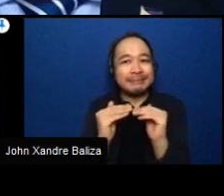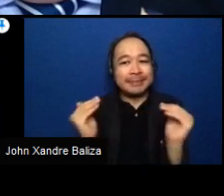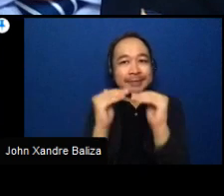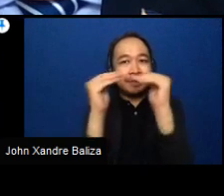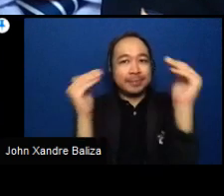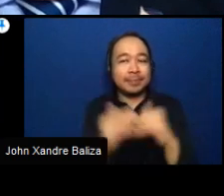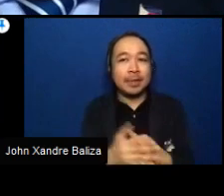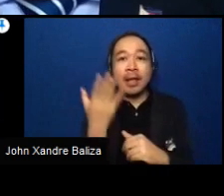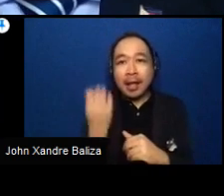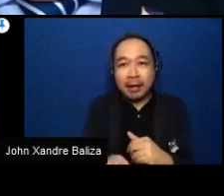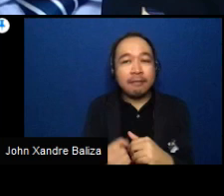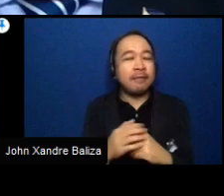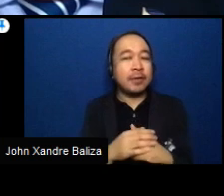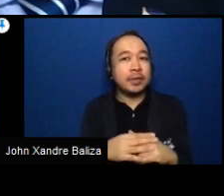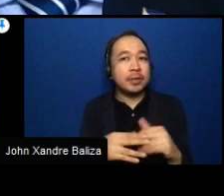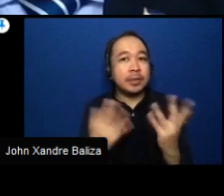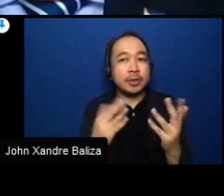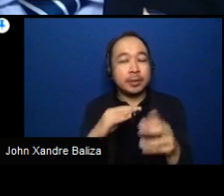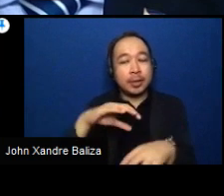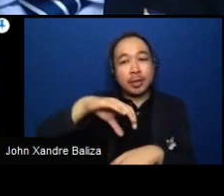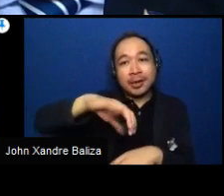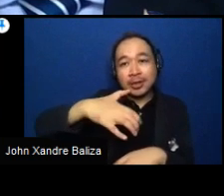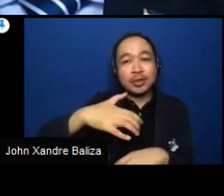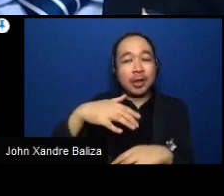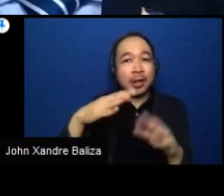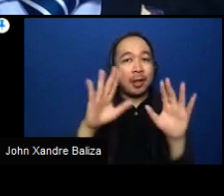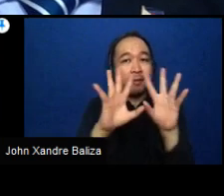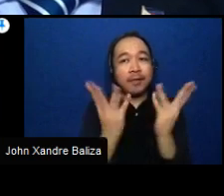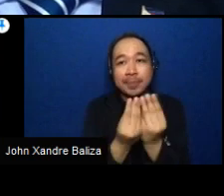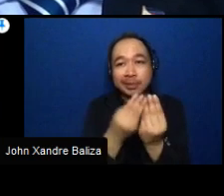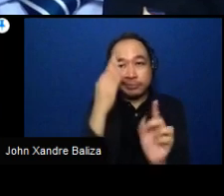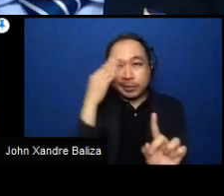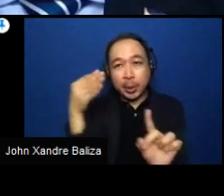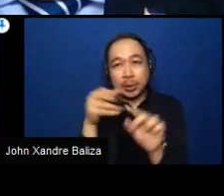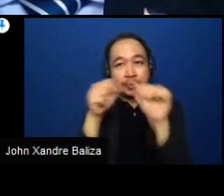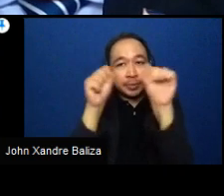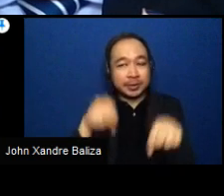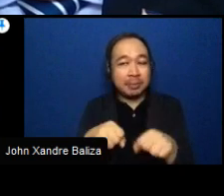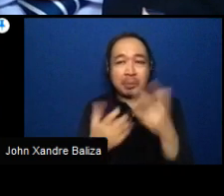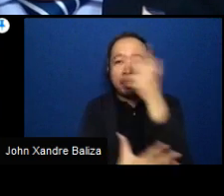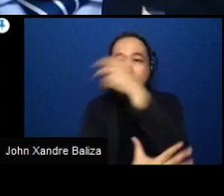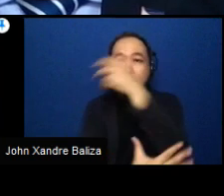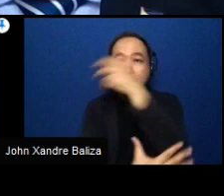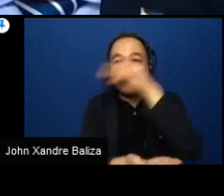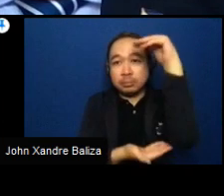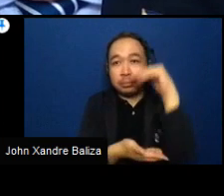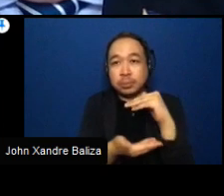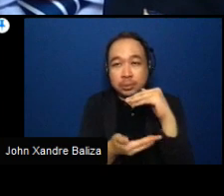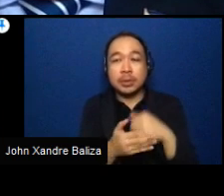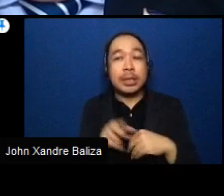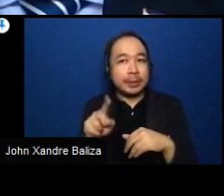the Listahanan or the National Household Targeting System for Poverty Reduction, which is